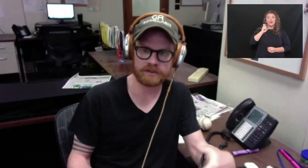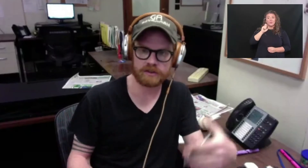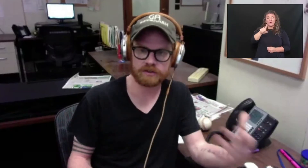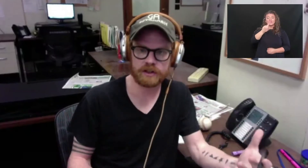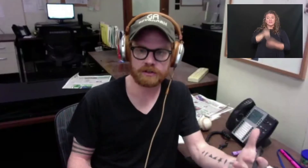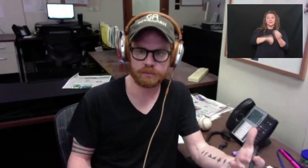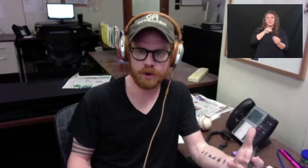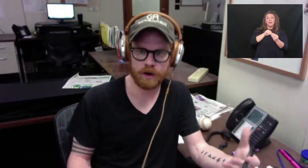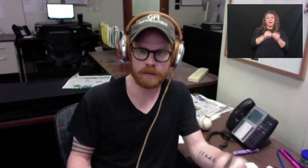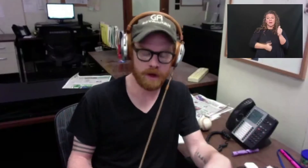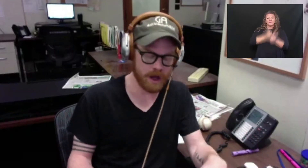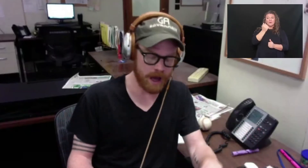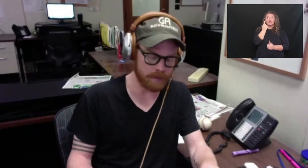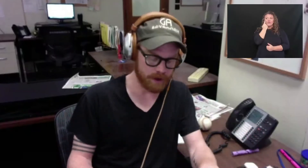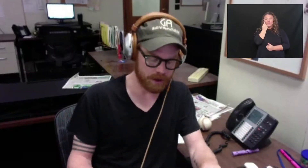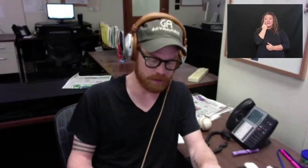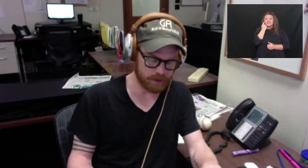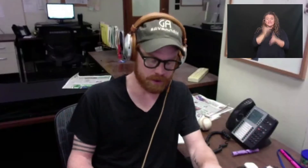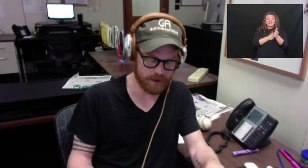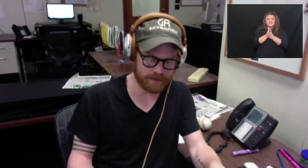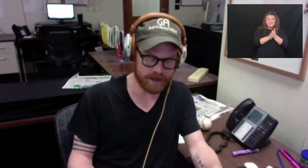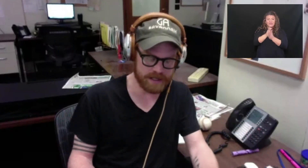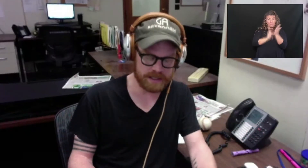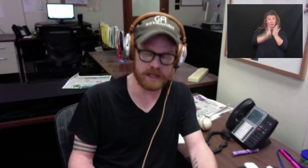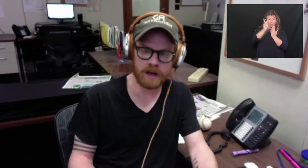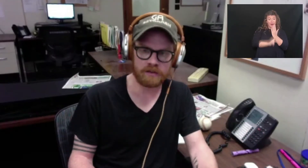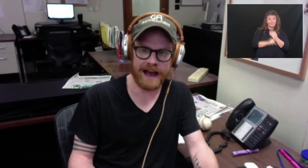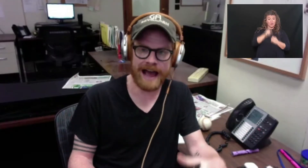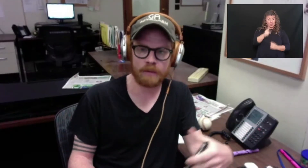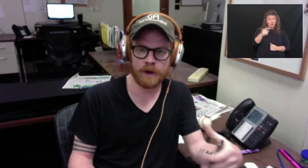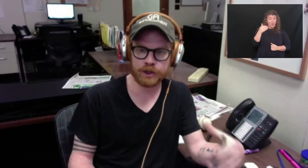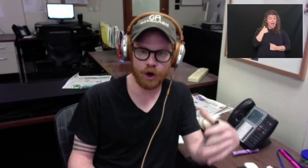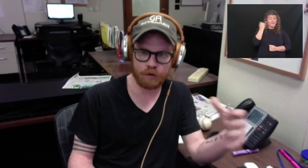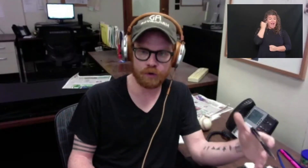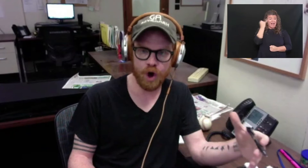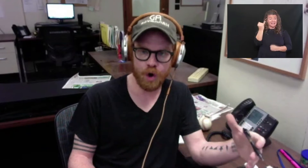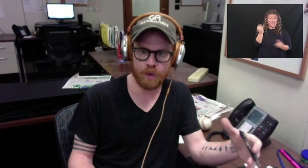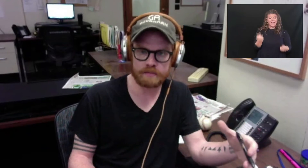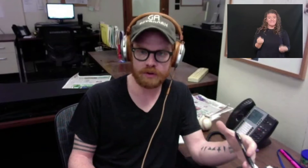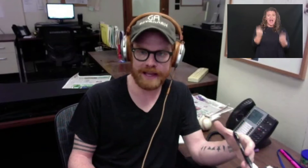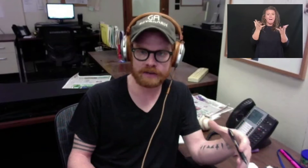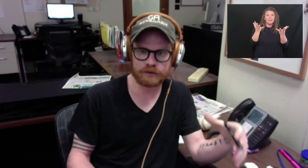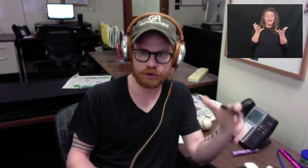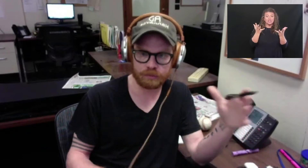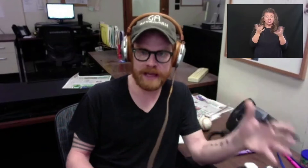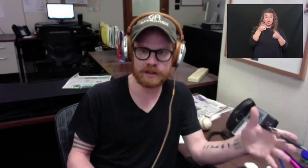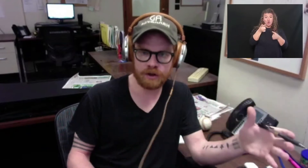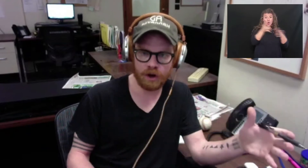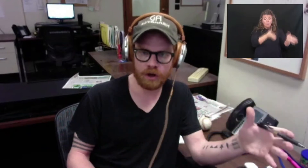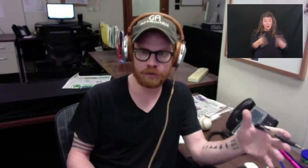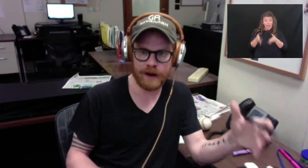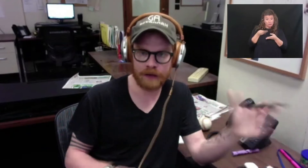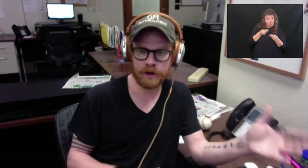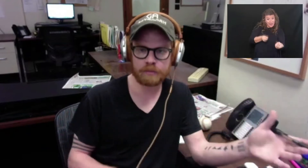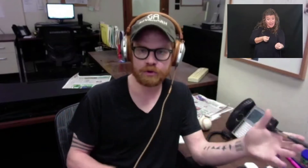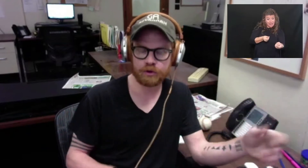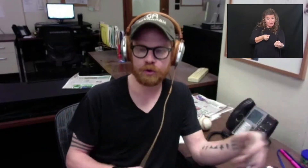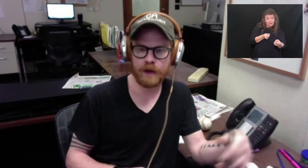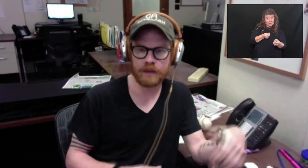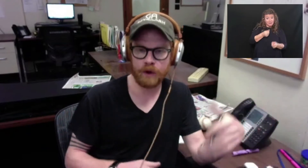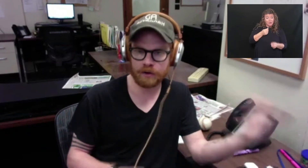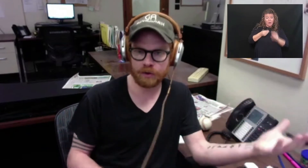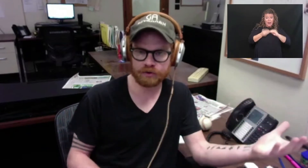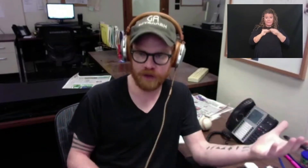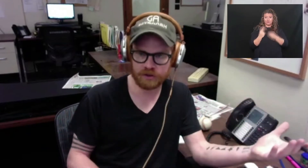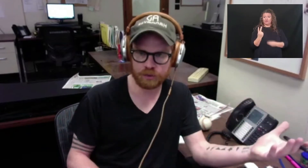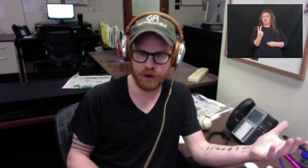our latest incentive program. Governor, do you have an idea of how much overall we plan to spend on round number two